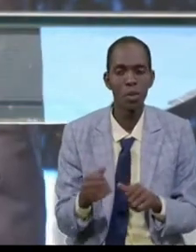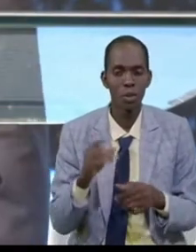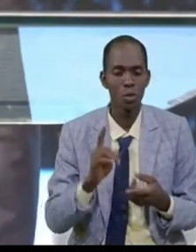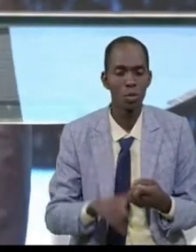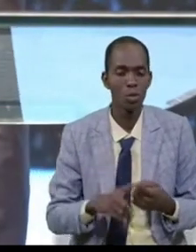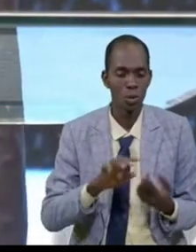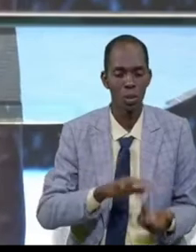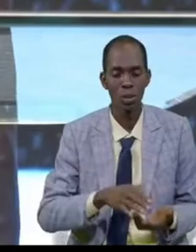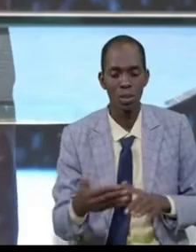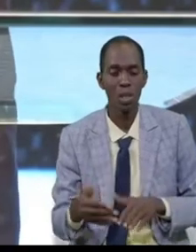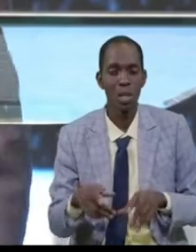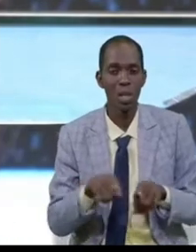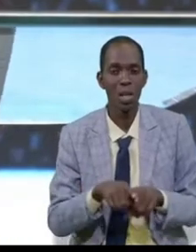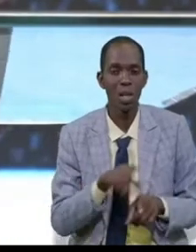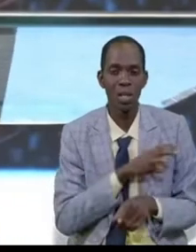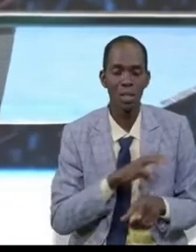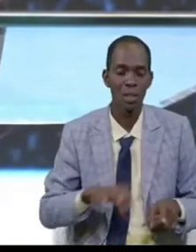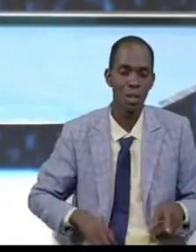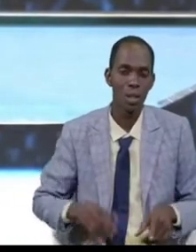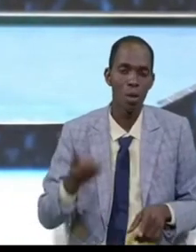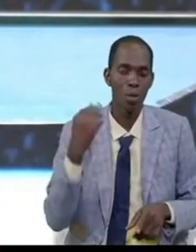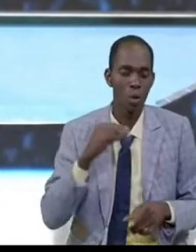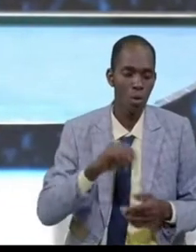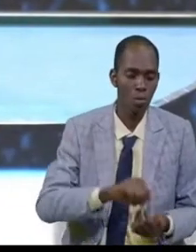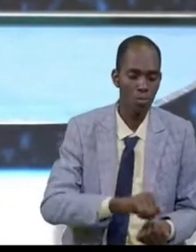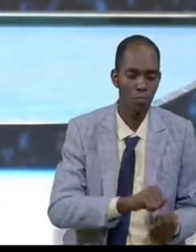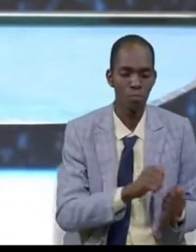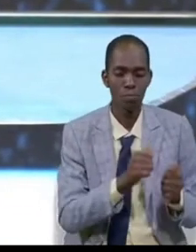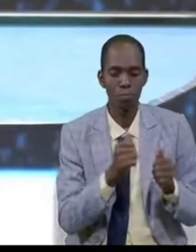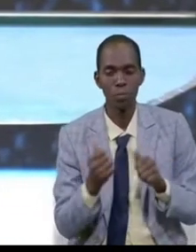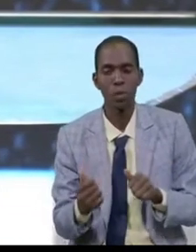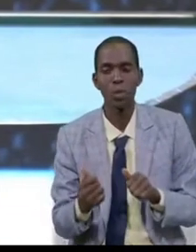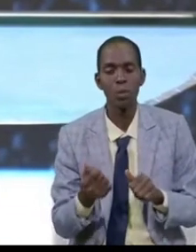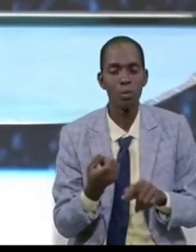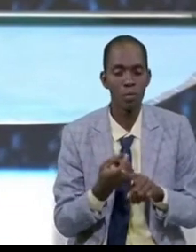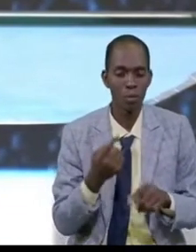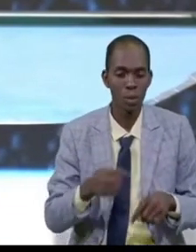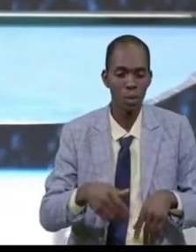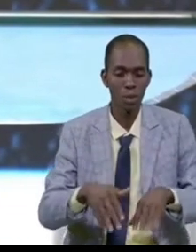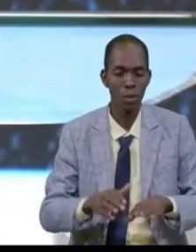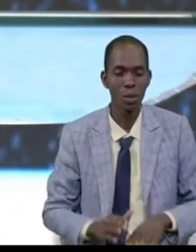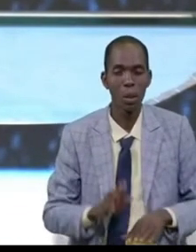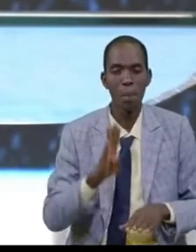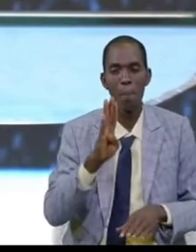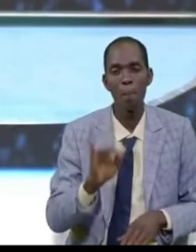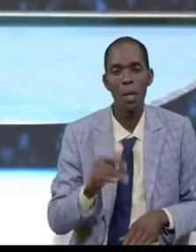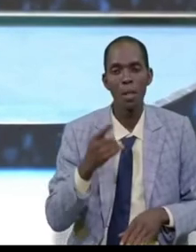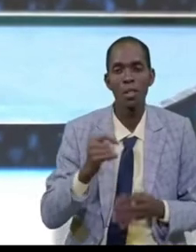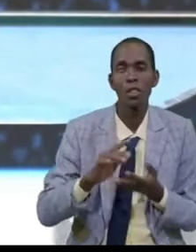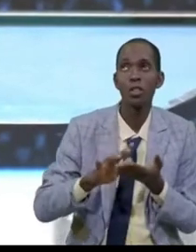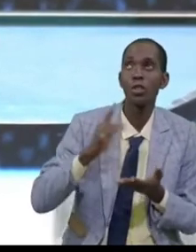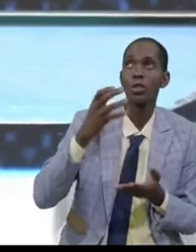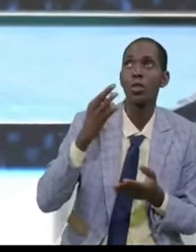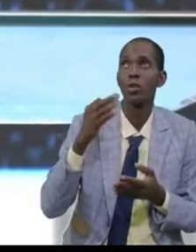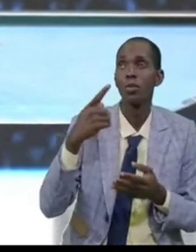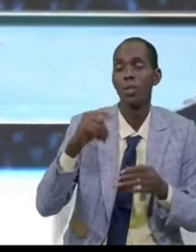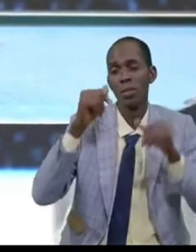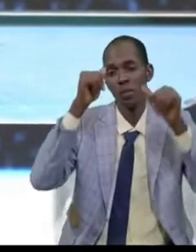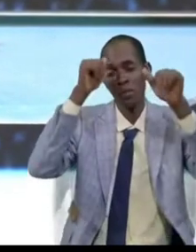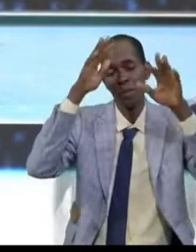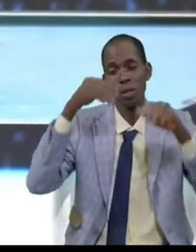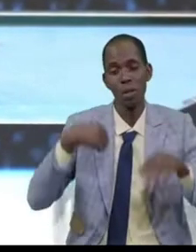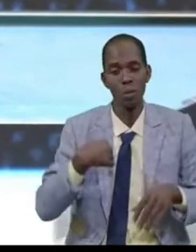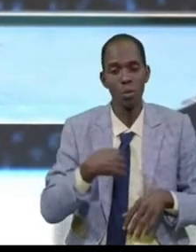like as Christ was raised up from the dead by the glory of the Father, even so